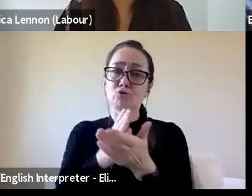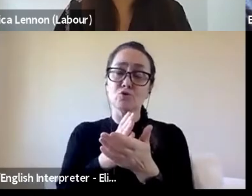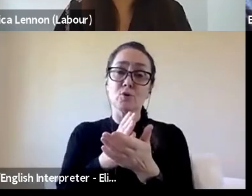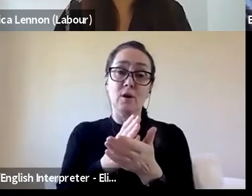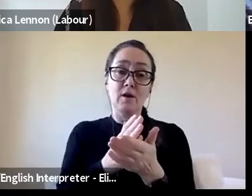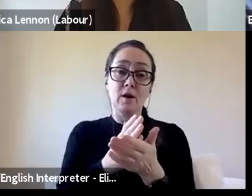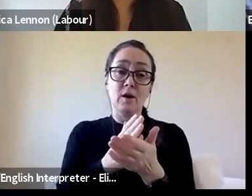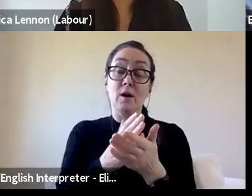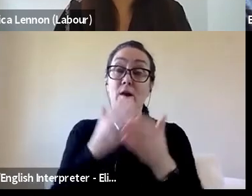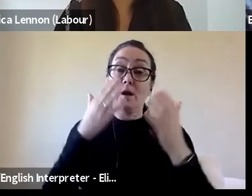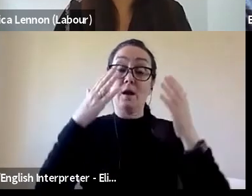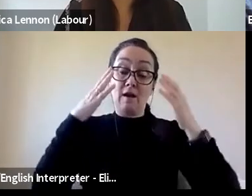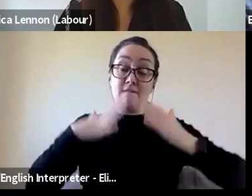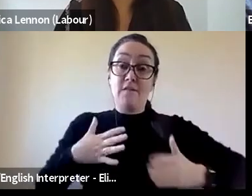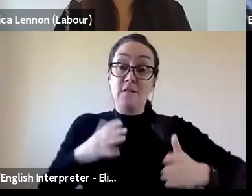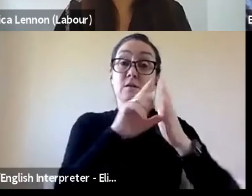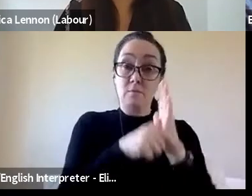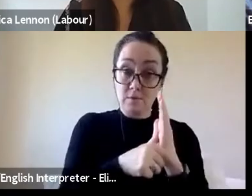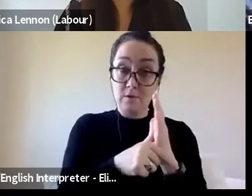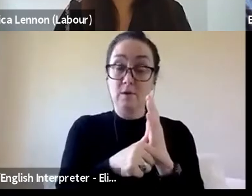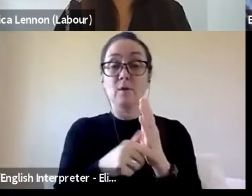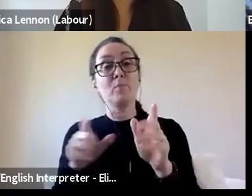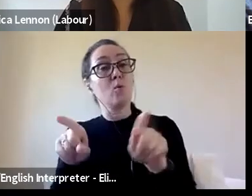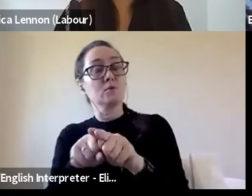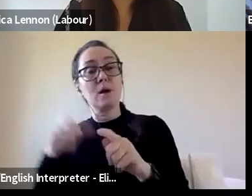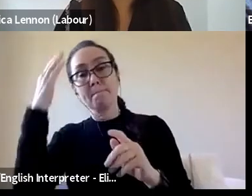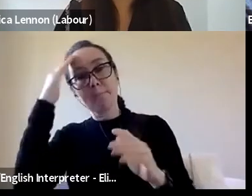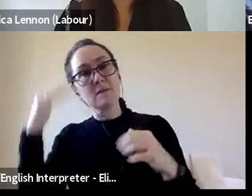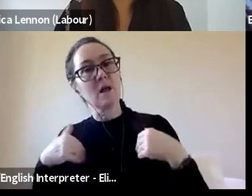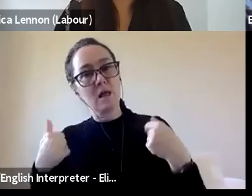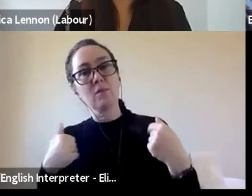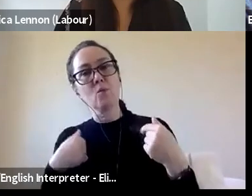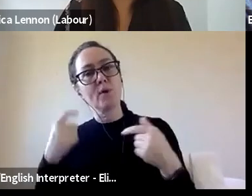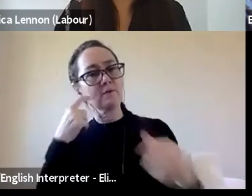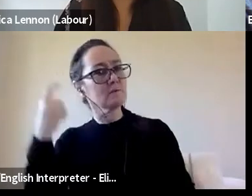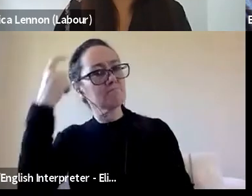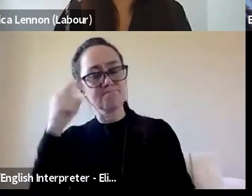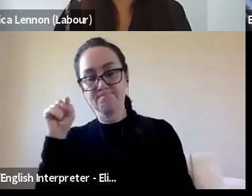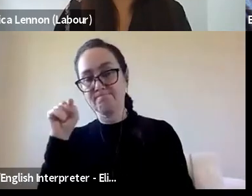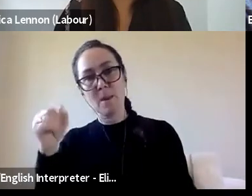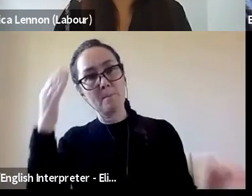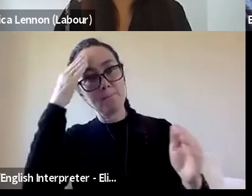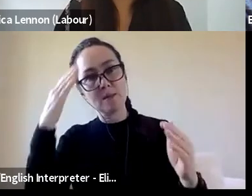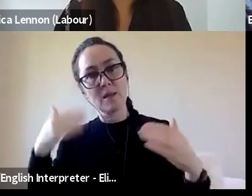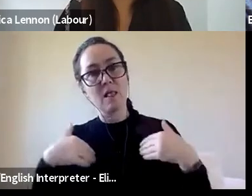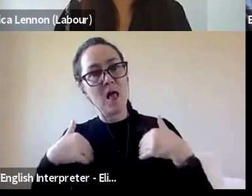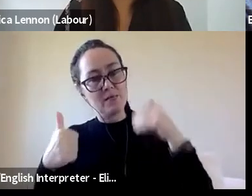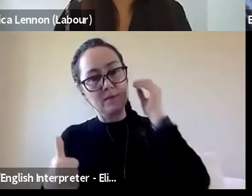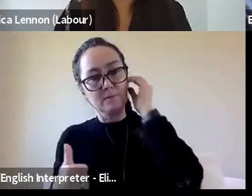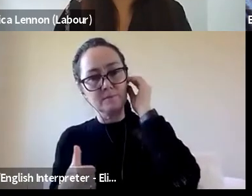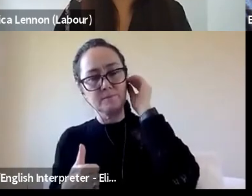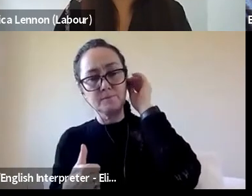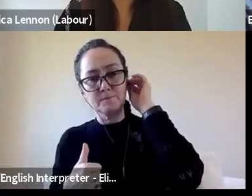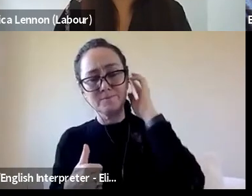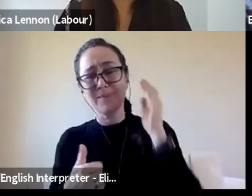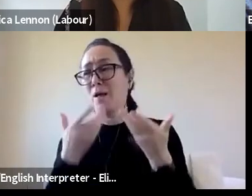disabilities, that the whole issue of mental health is going to be a massive one. I just think people are living under a